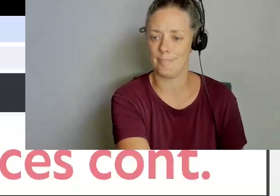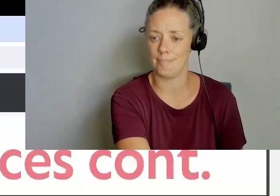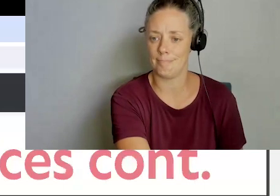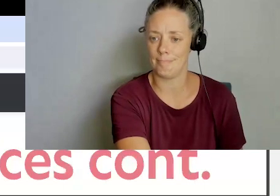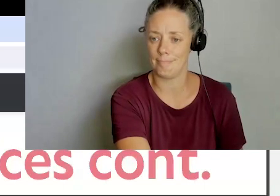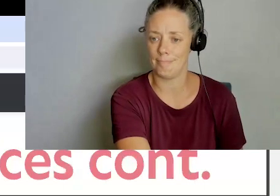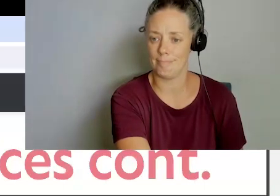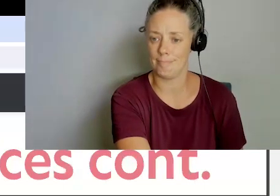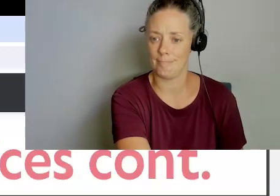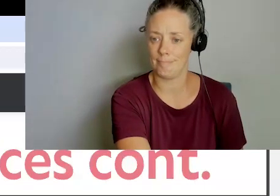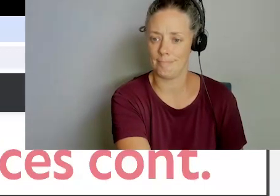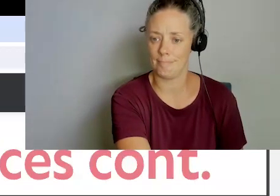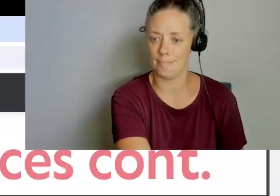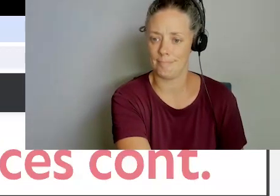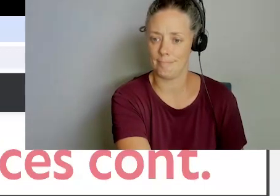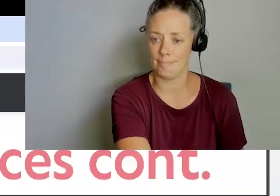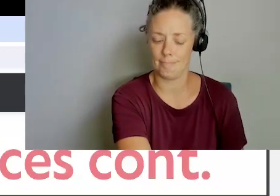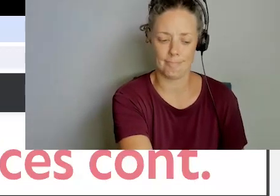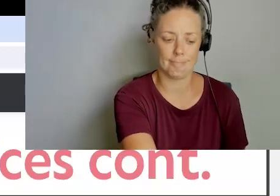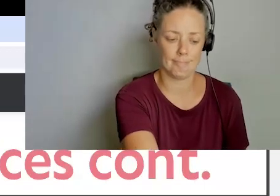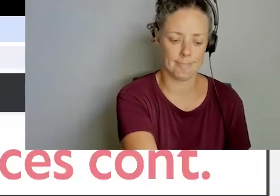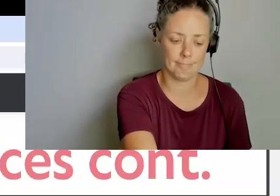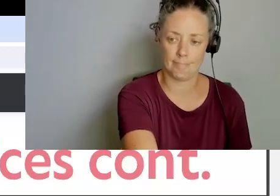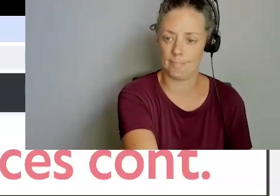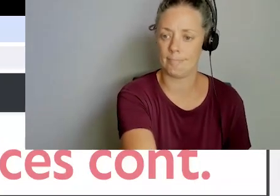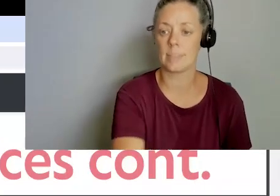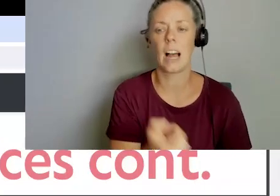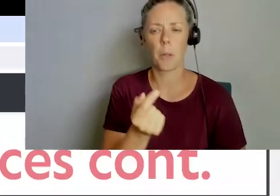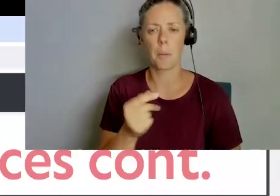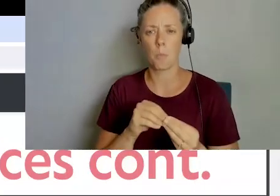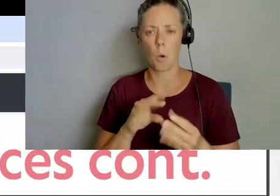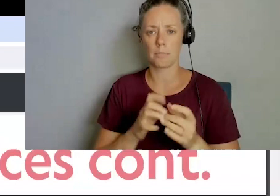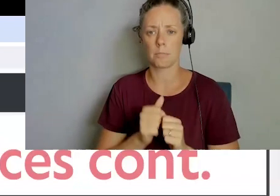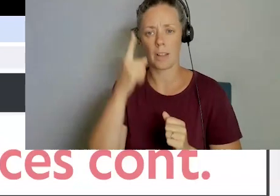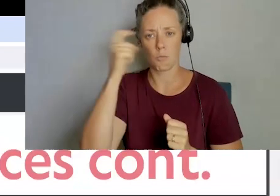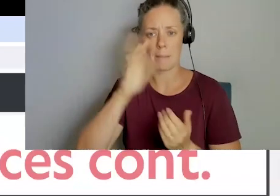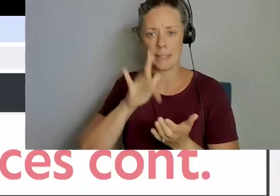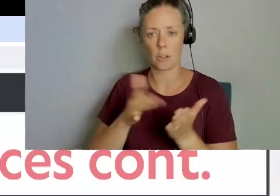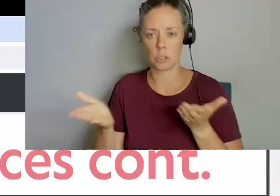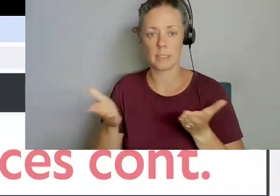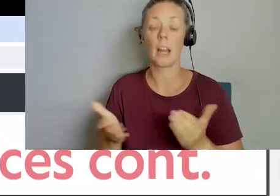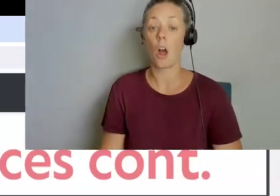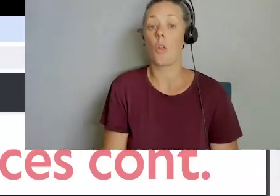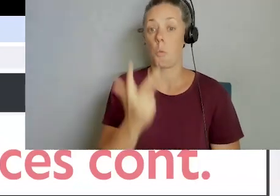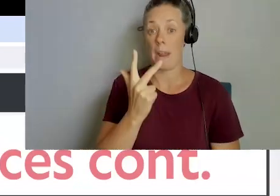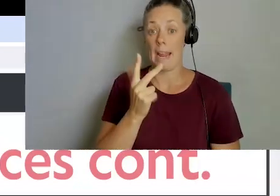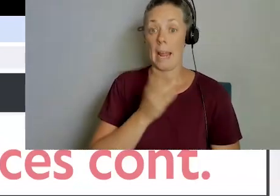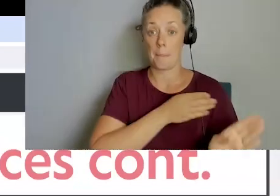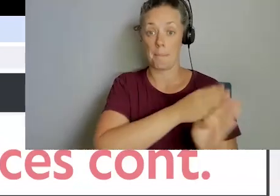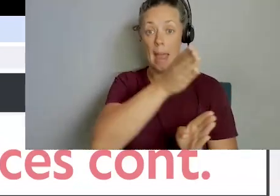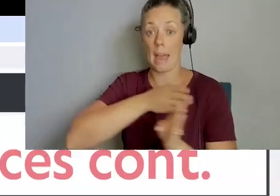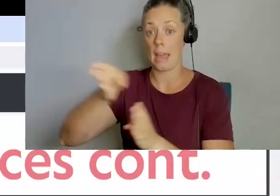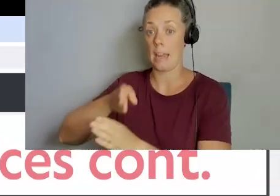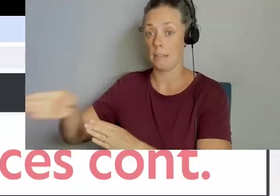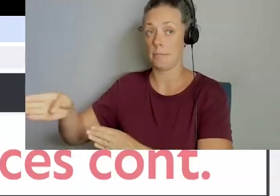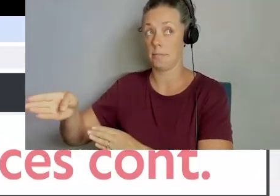Just a little bit more about the Dream Center services. These are the three main things, I don't know how to